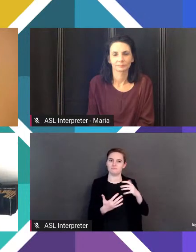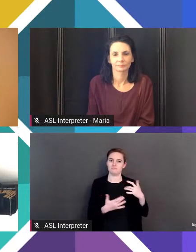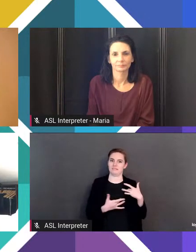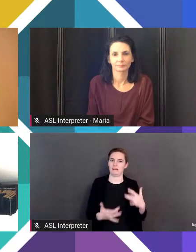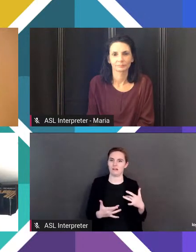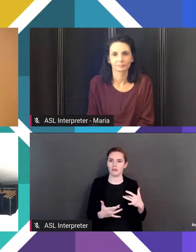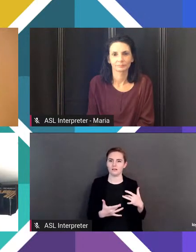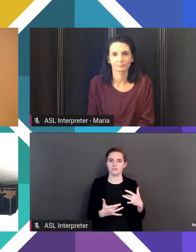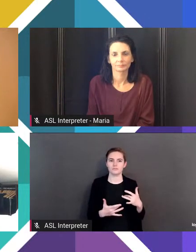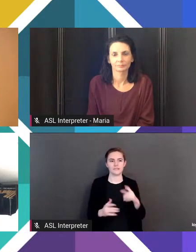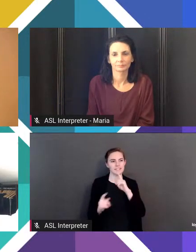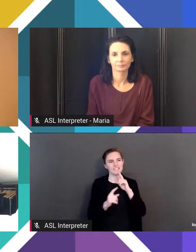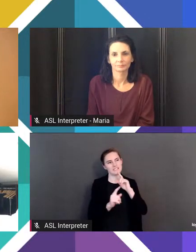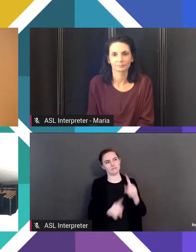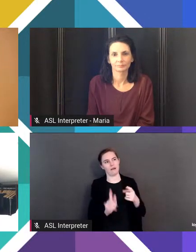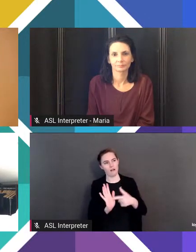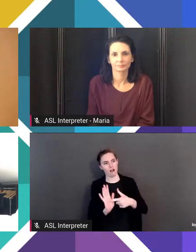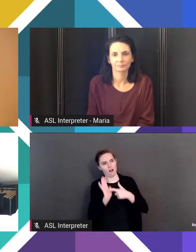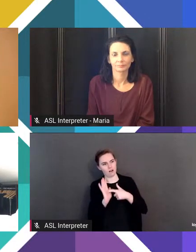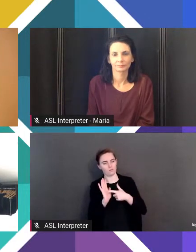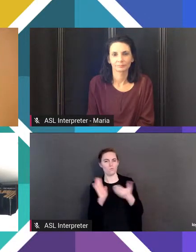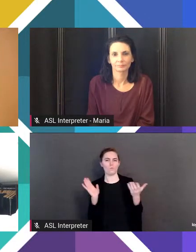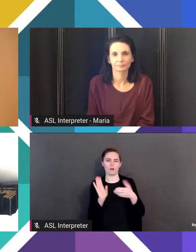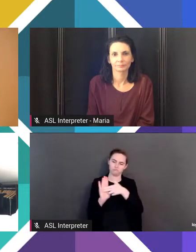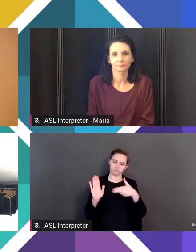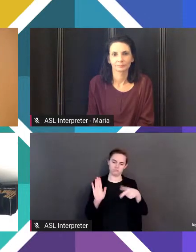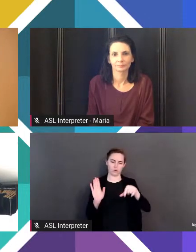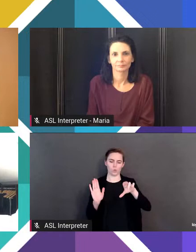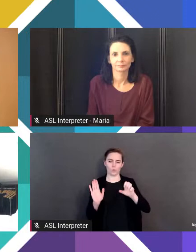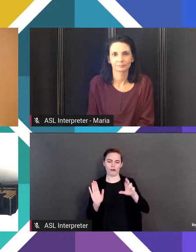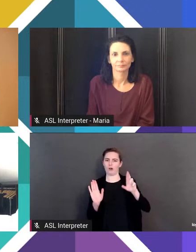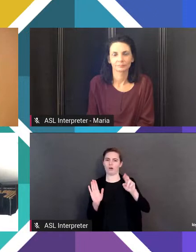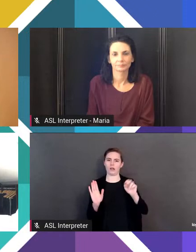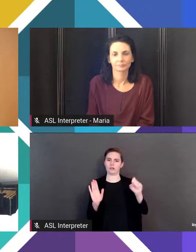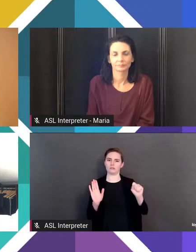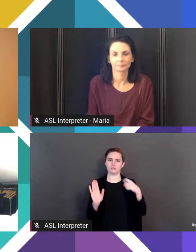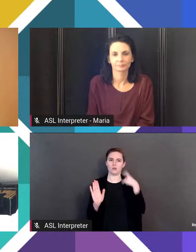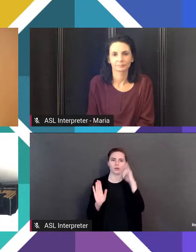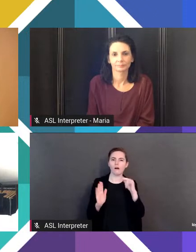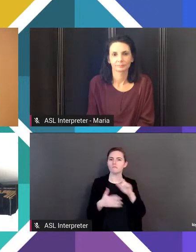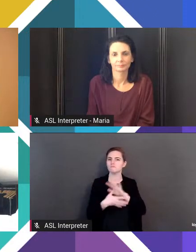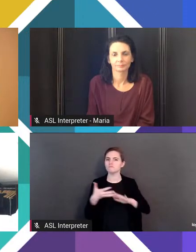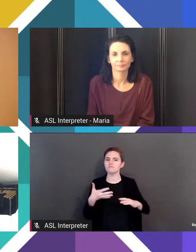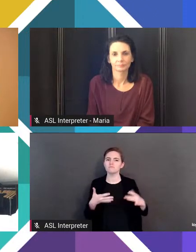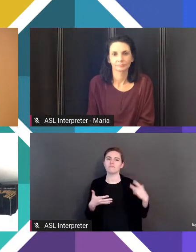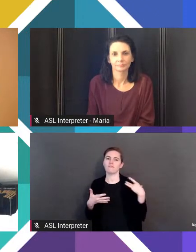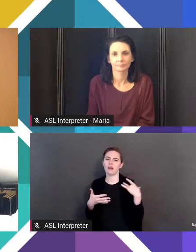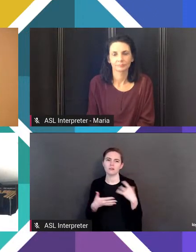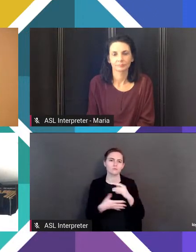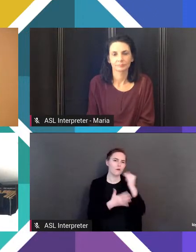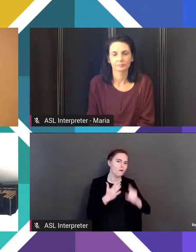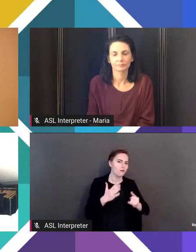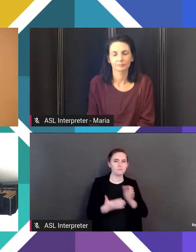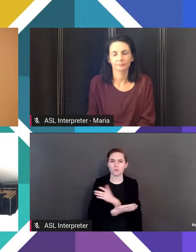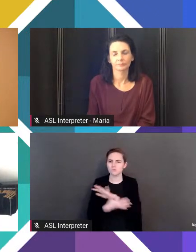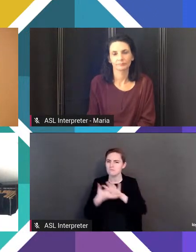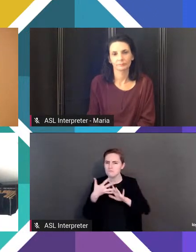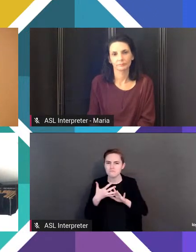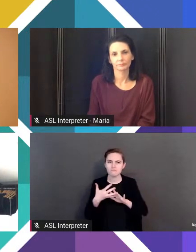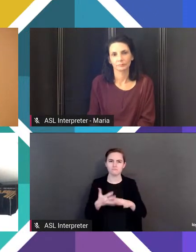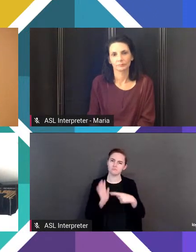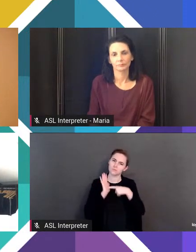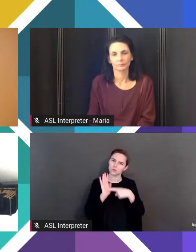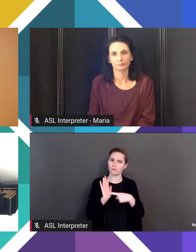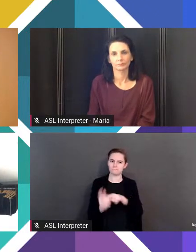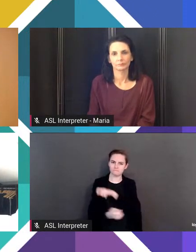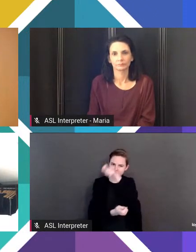queerness looks like in, like, you know, fashion, appearance, art, you know, music, etc. You know, and that was kind of